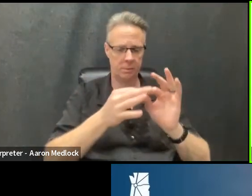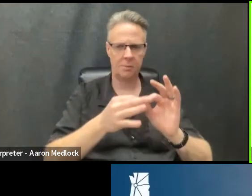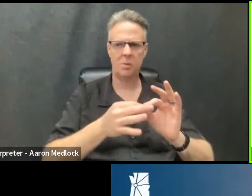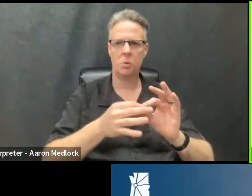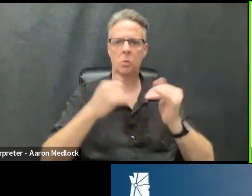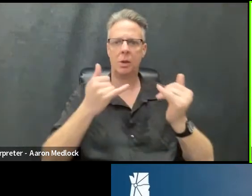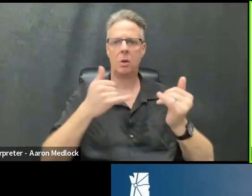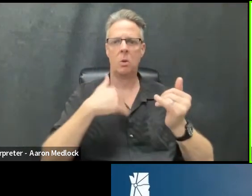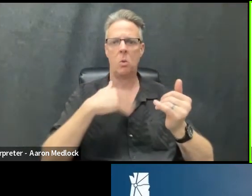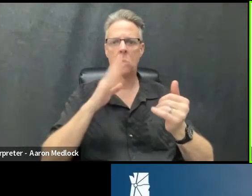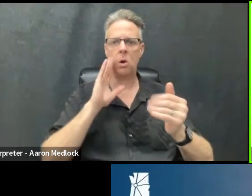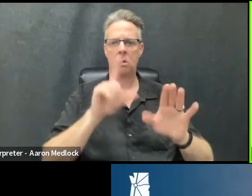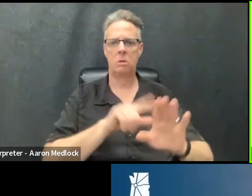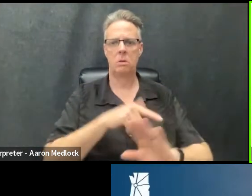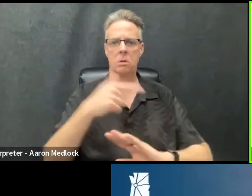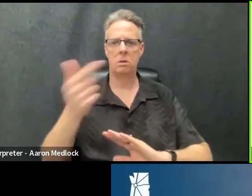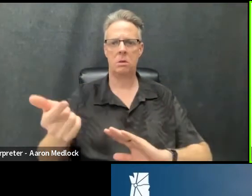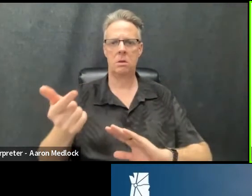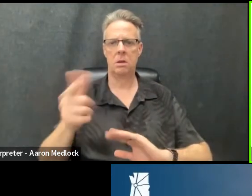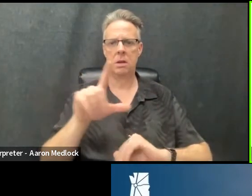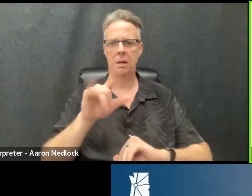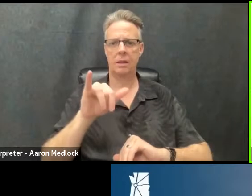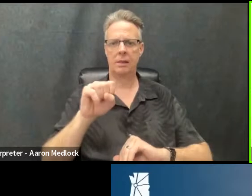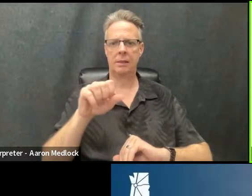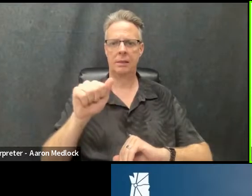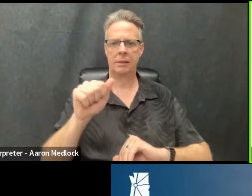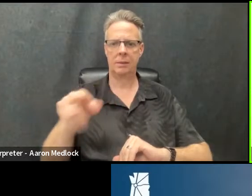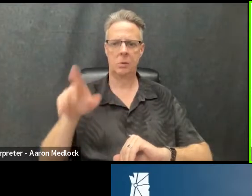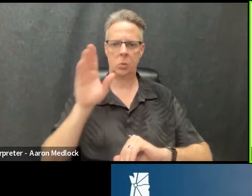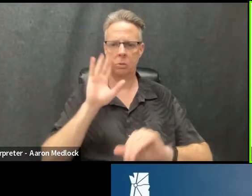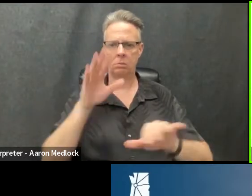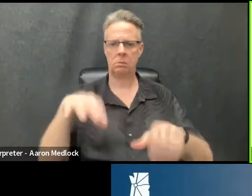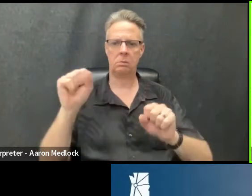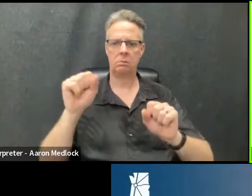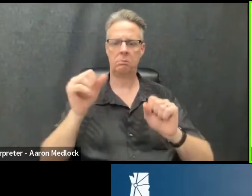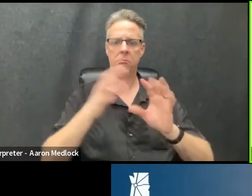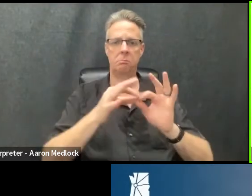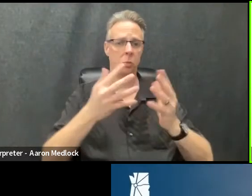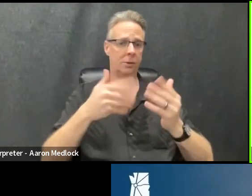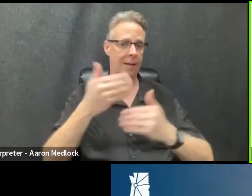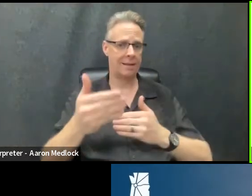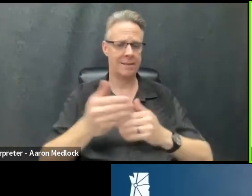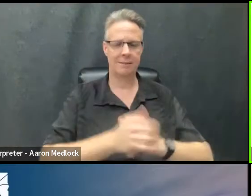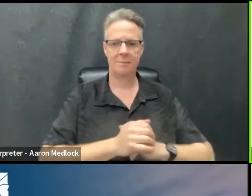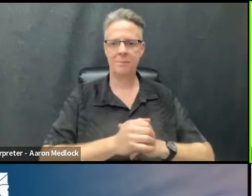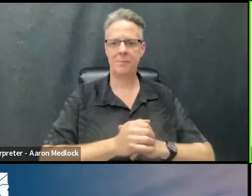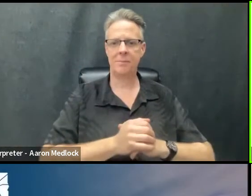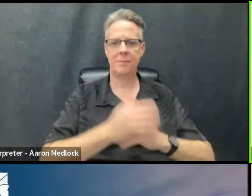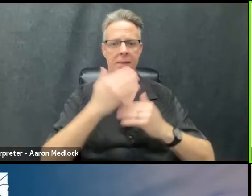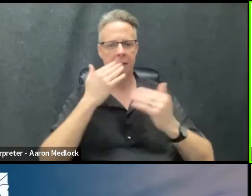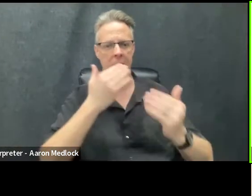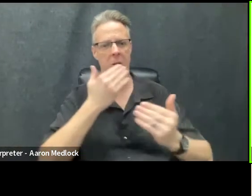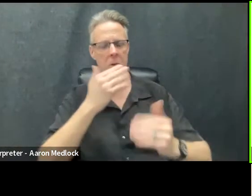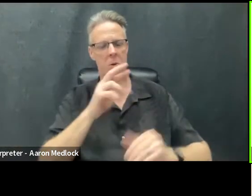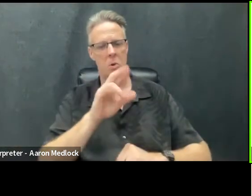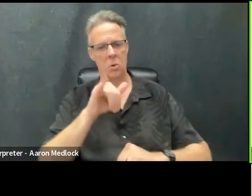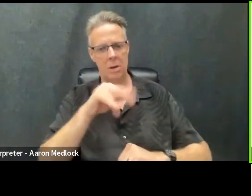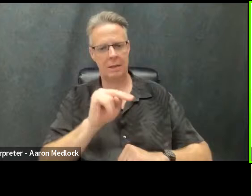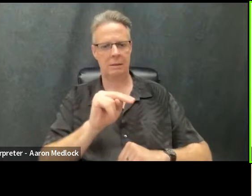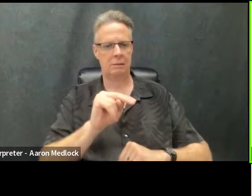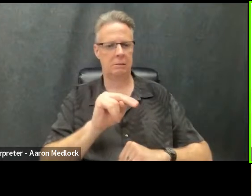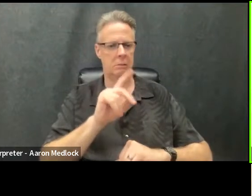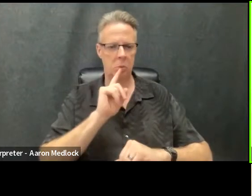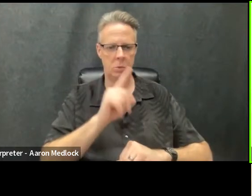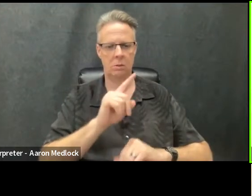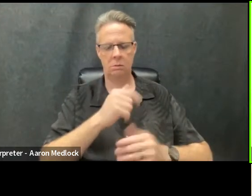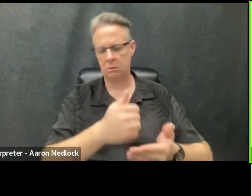I'm going to turn it back over to Lisa, who's going to tell us what's up next. So thank you, Ryan. Really, really